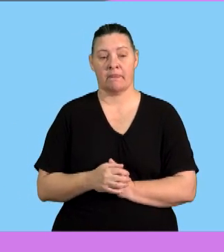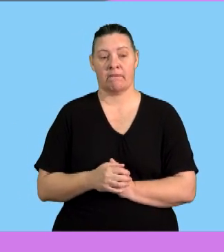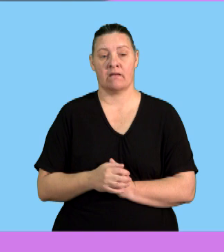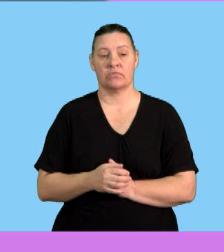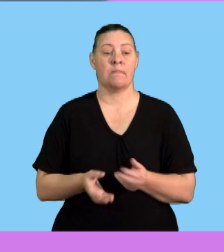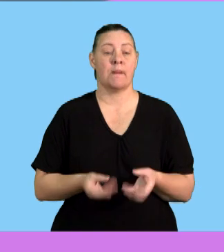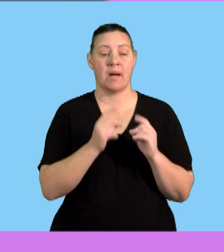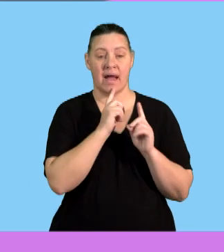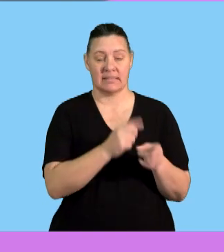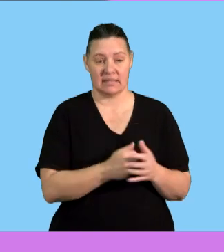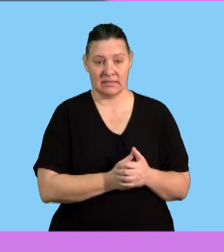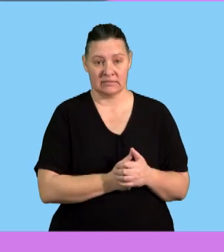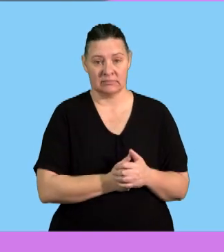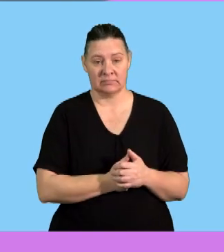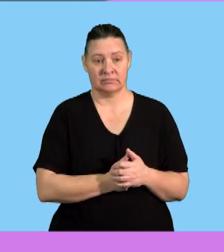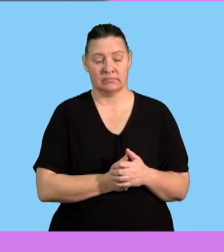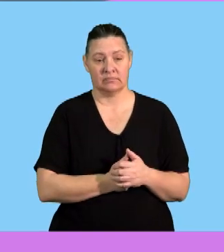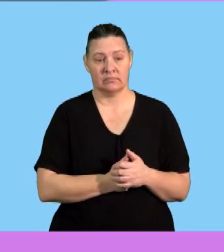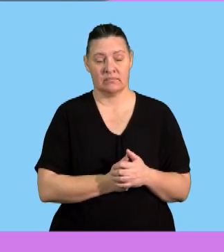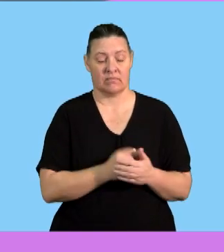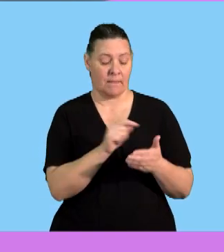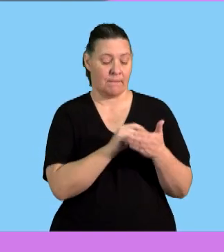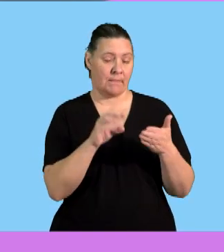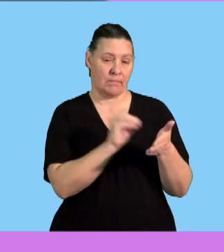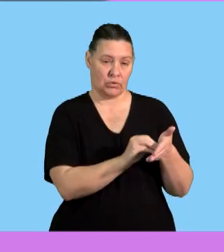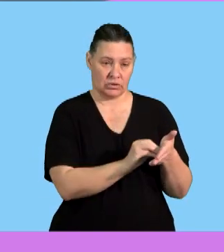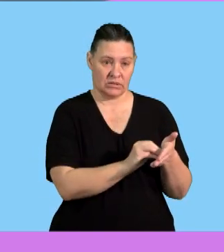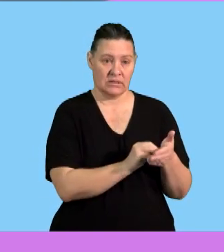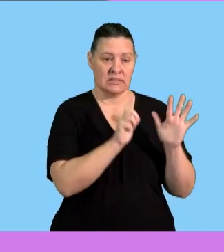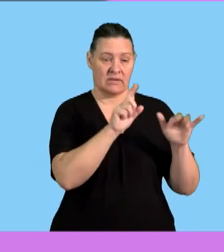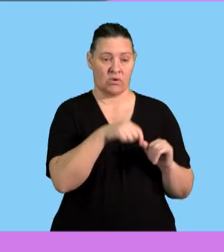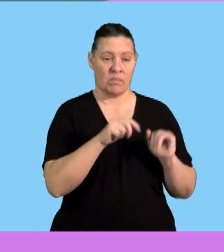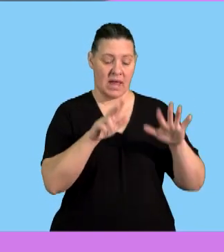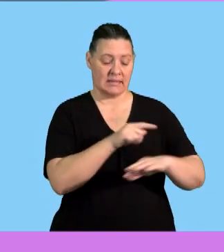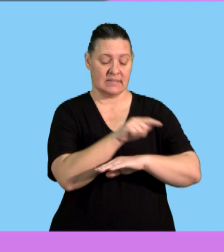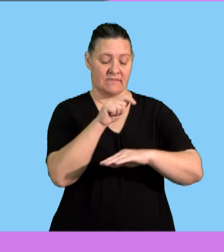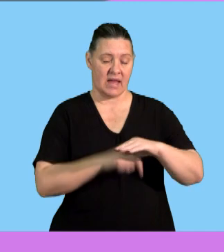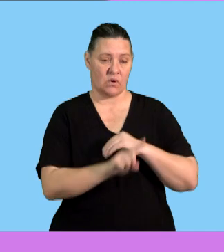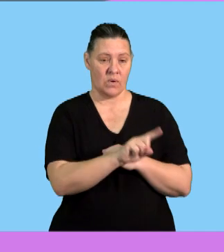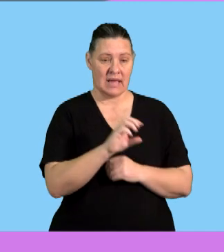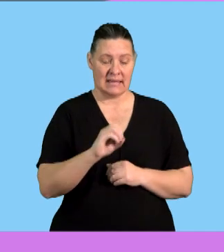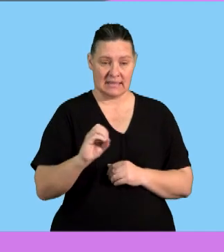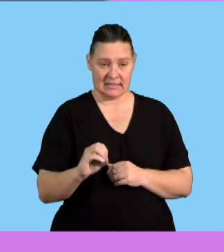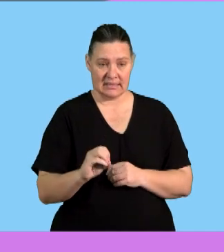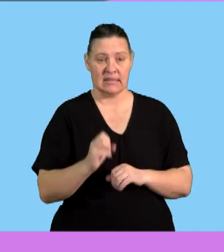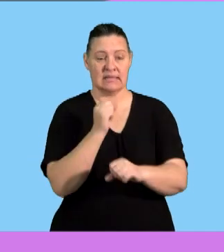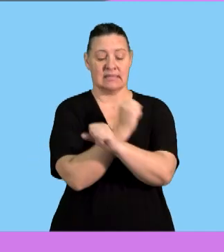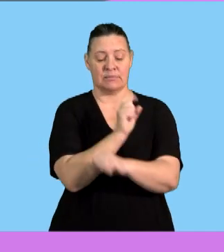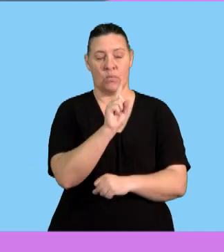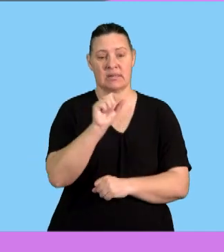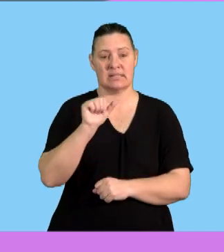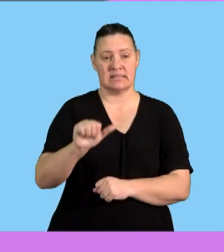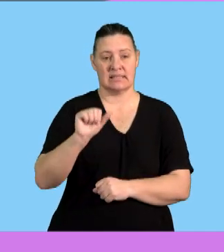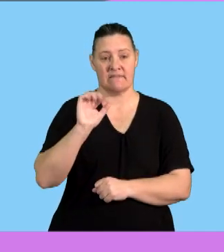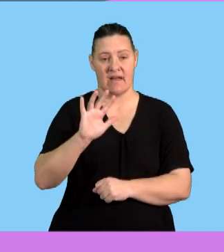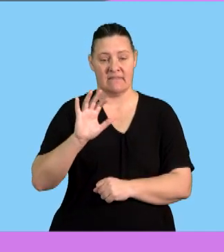will give you, when you work that out on your calculator, 7.8 divided by 100 multiplied